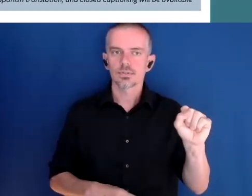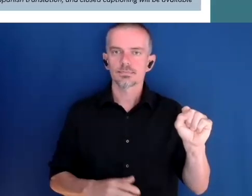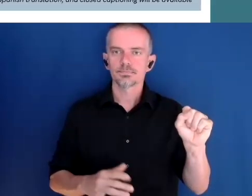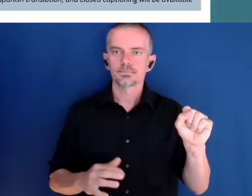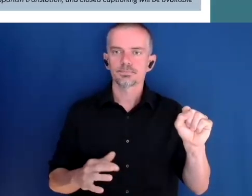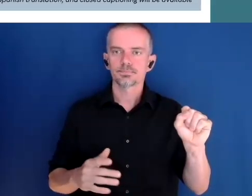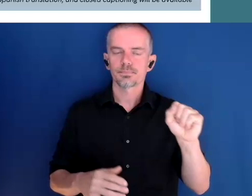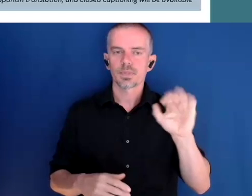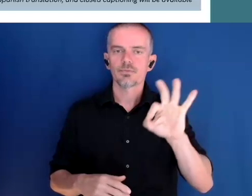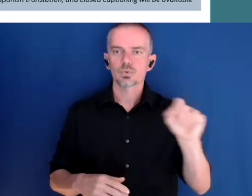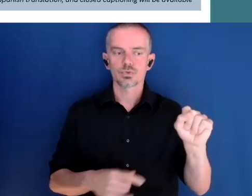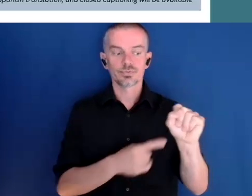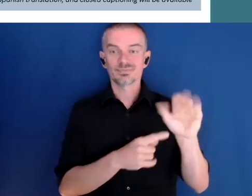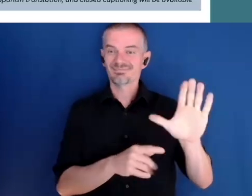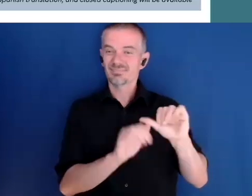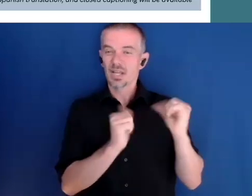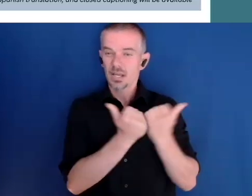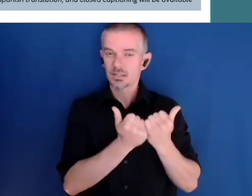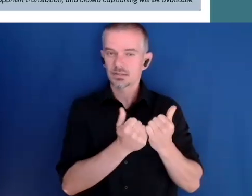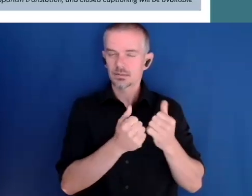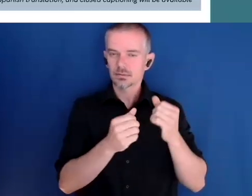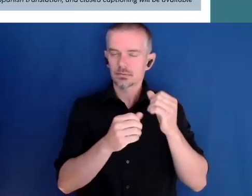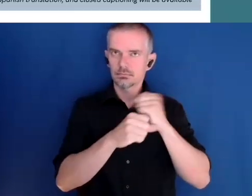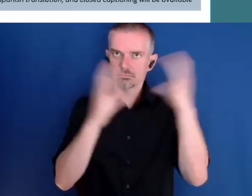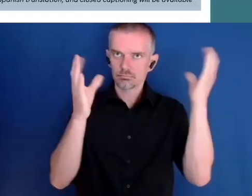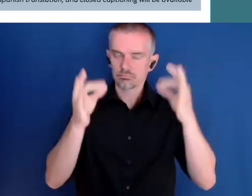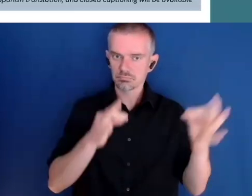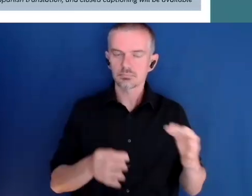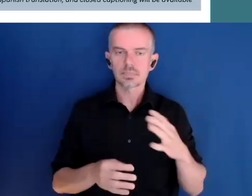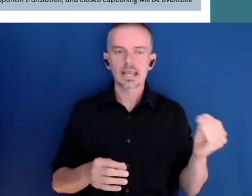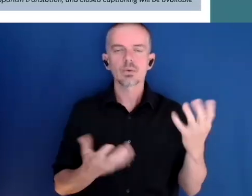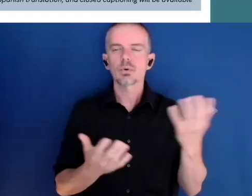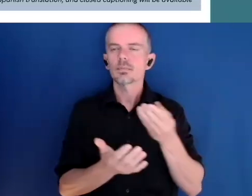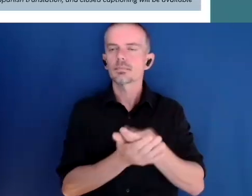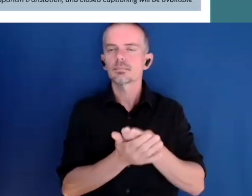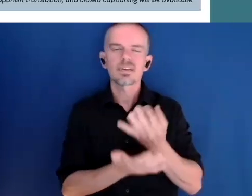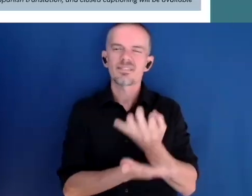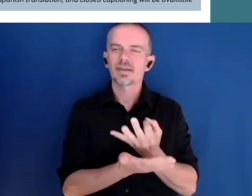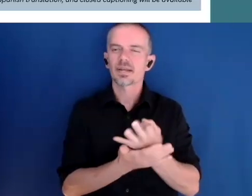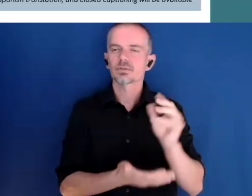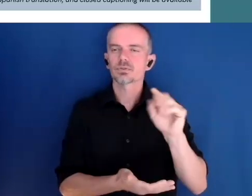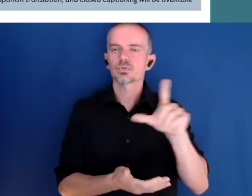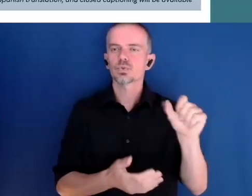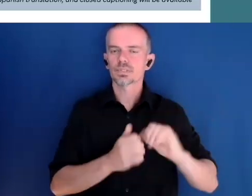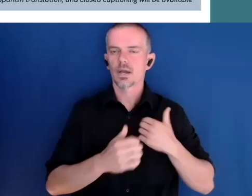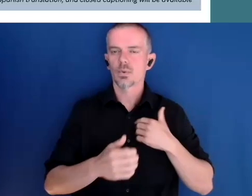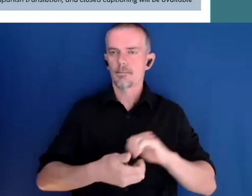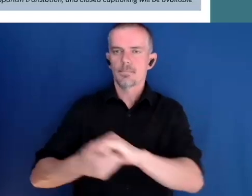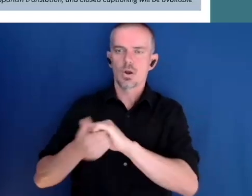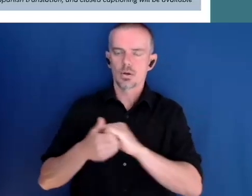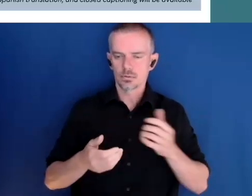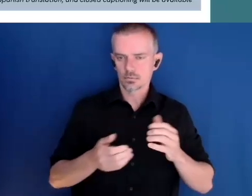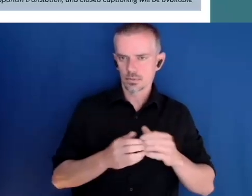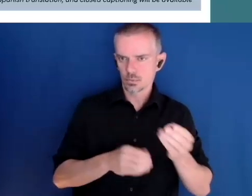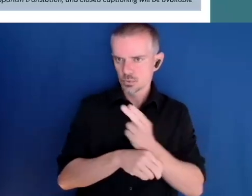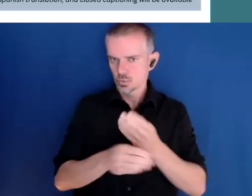the Forest Service as an agency, as well as the financial tools it uses to work with partners, including through